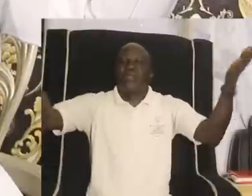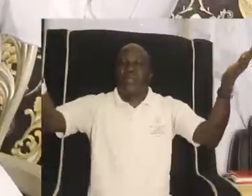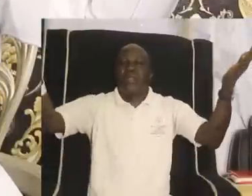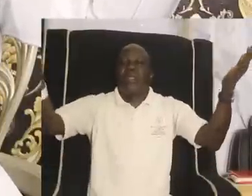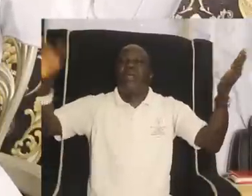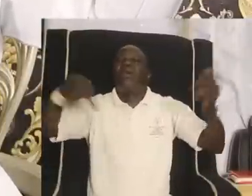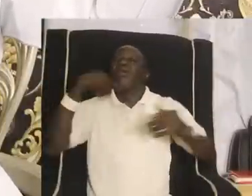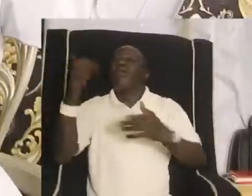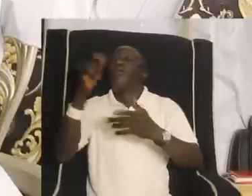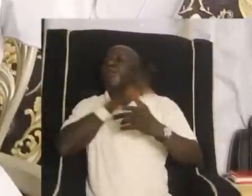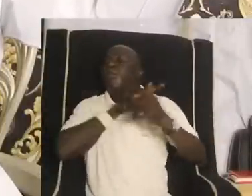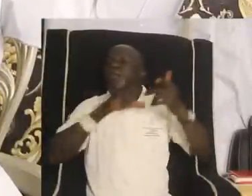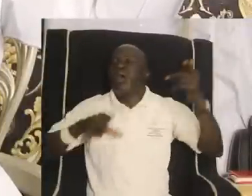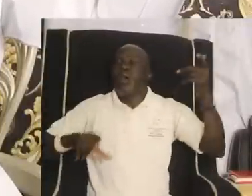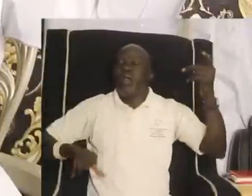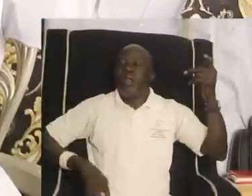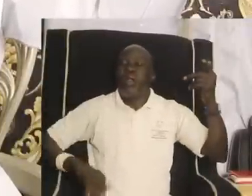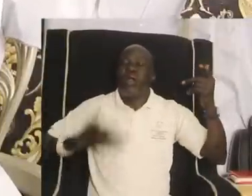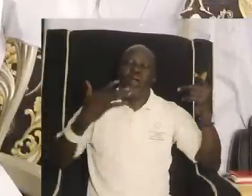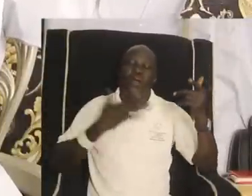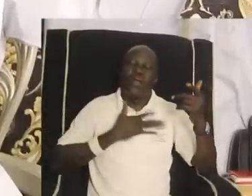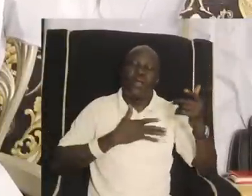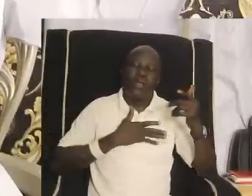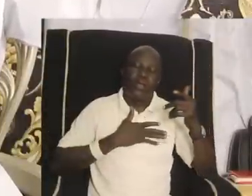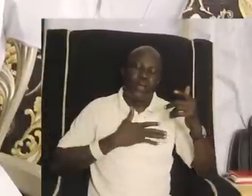Lift up your hands and